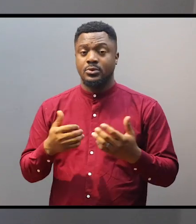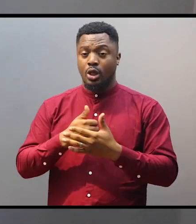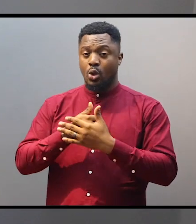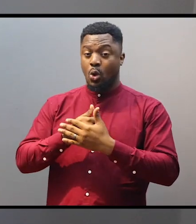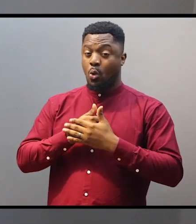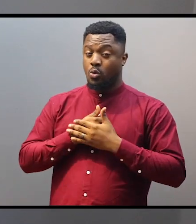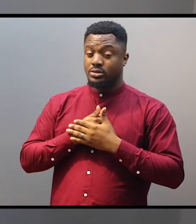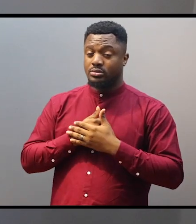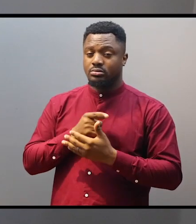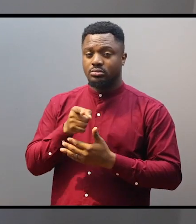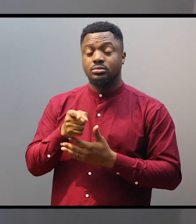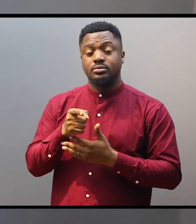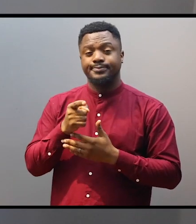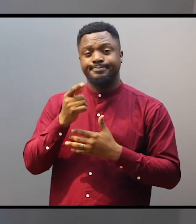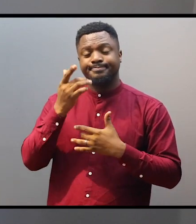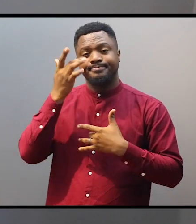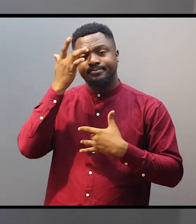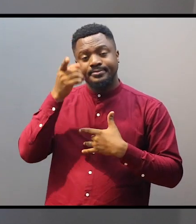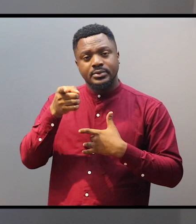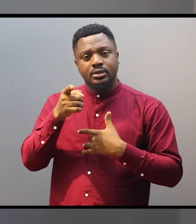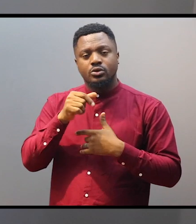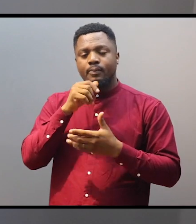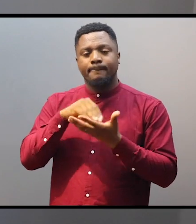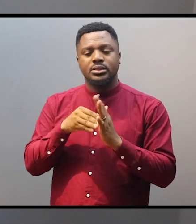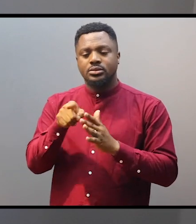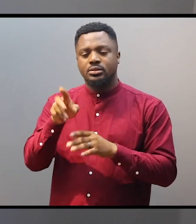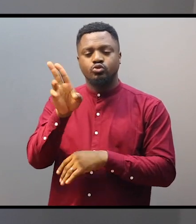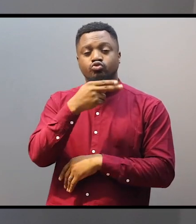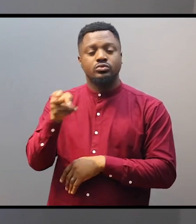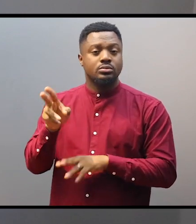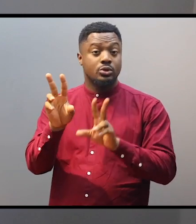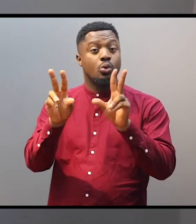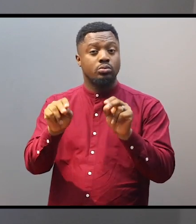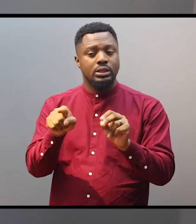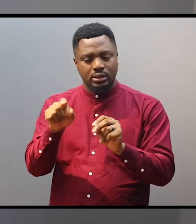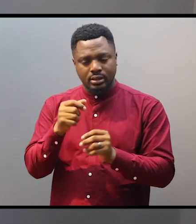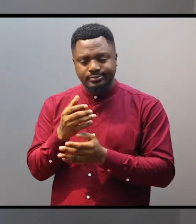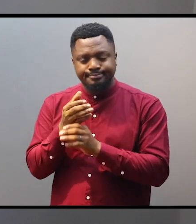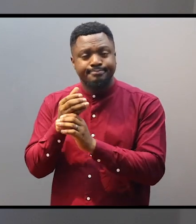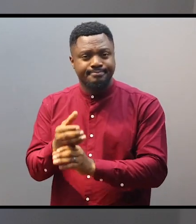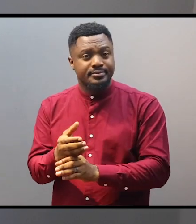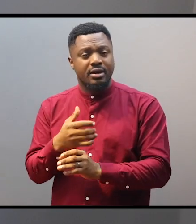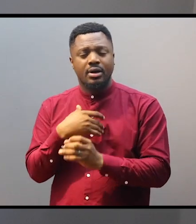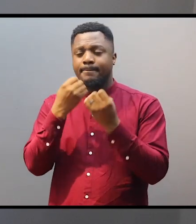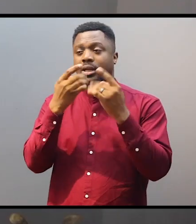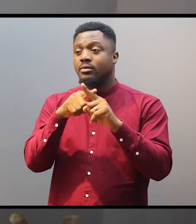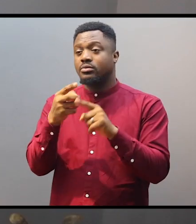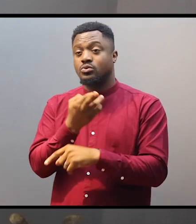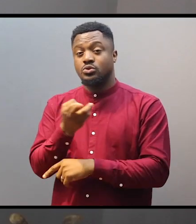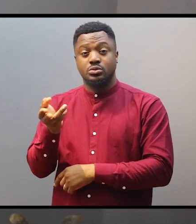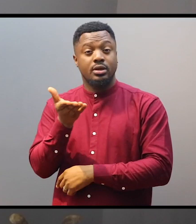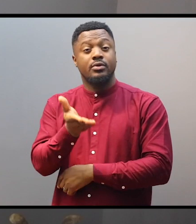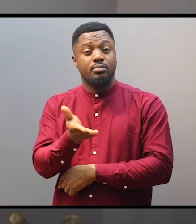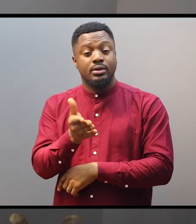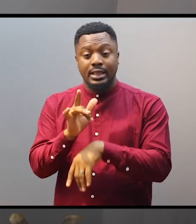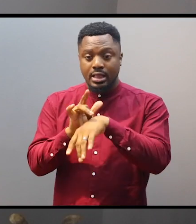So autism is a disorder that doesn't mean that the child is hopeless. It can be helped. There's a lot of resources